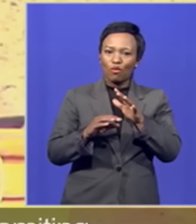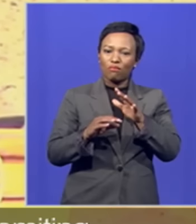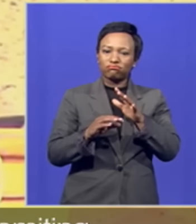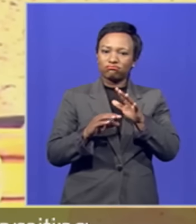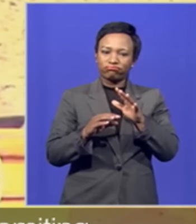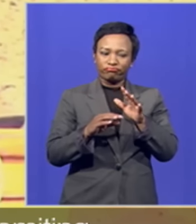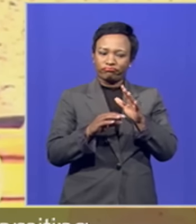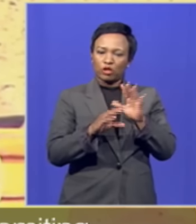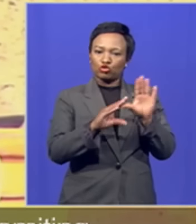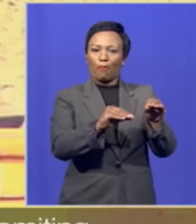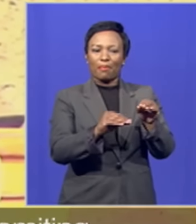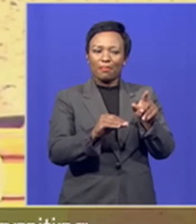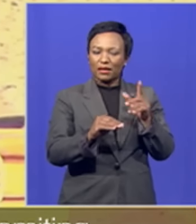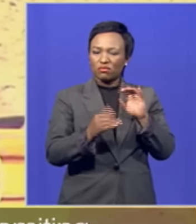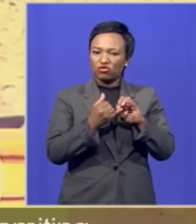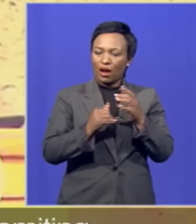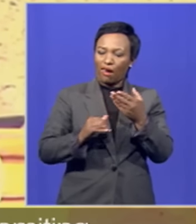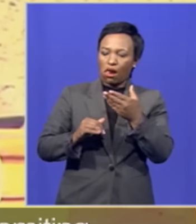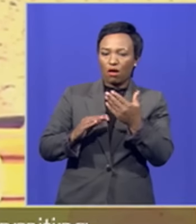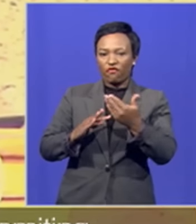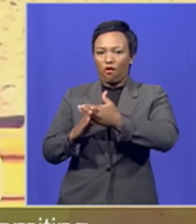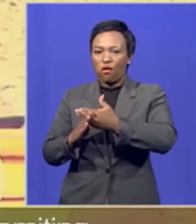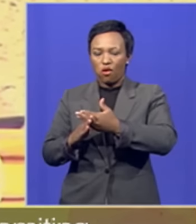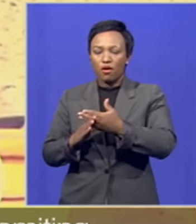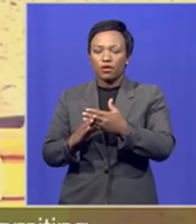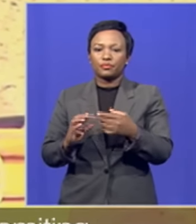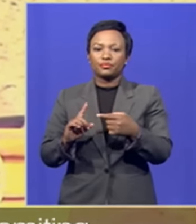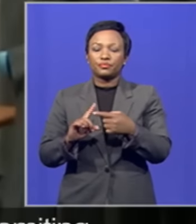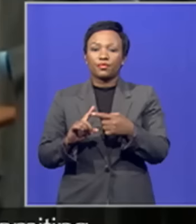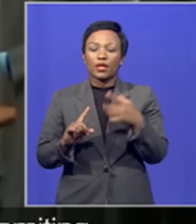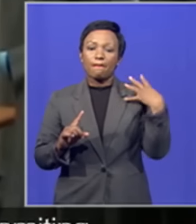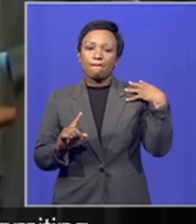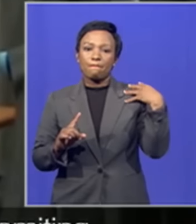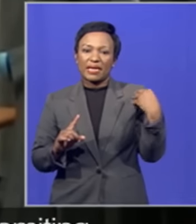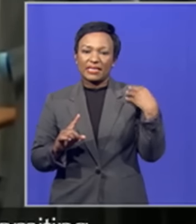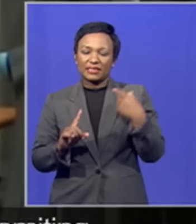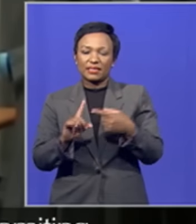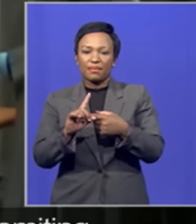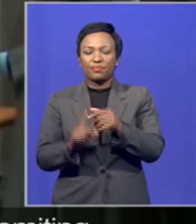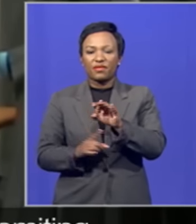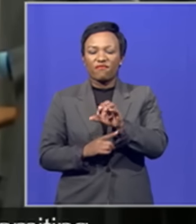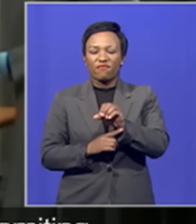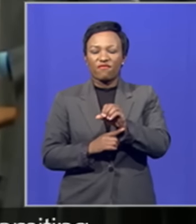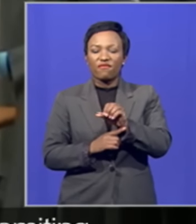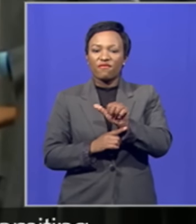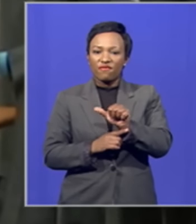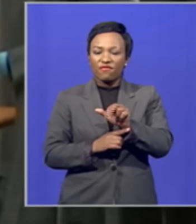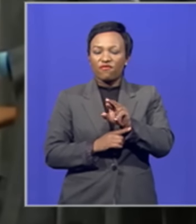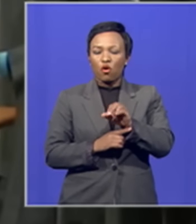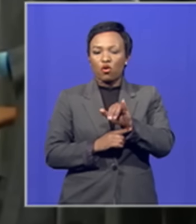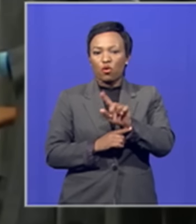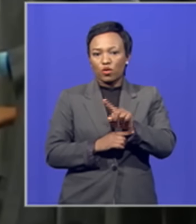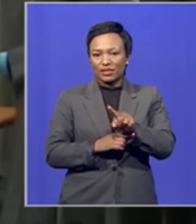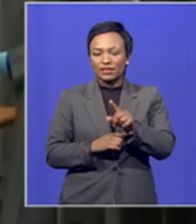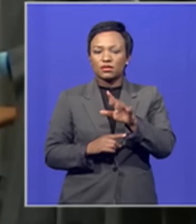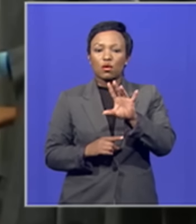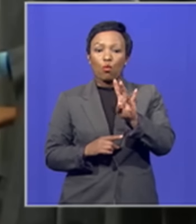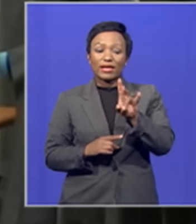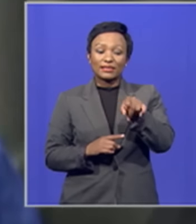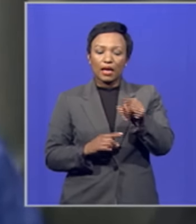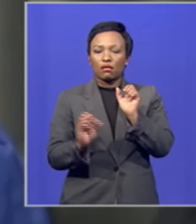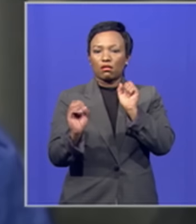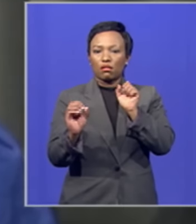Mausa Tshwere ya sepodisi Professor Firoz Khashalia o tlile go rebola bopaki ka la boraro. O tlile go latelwa ke tlhogo